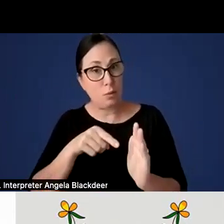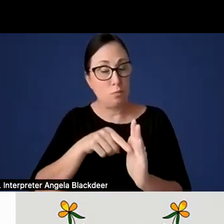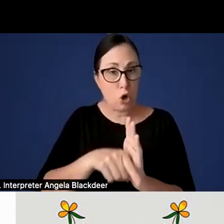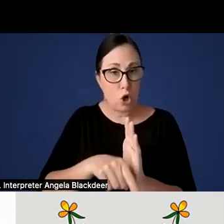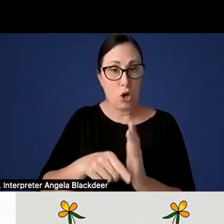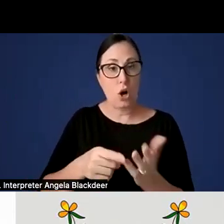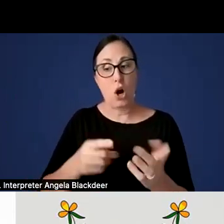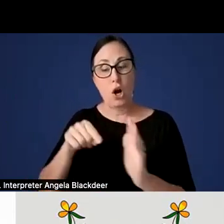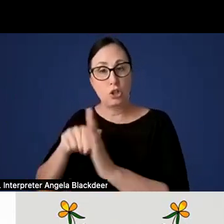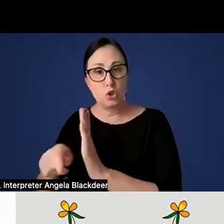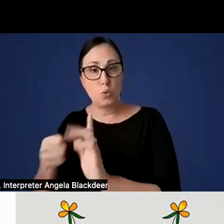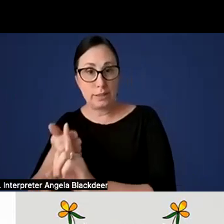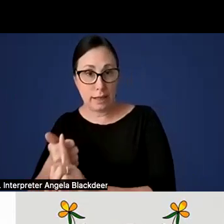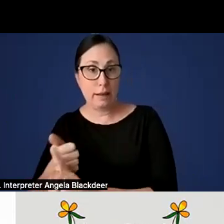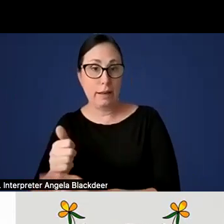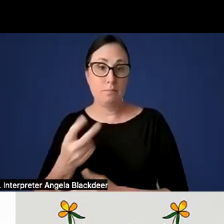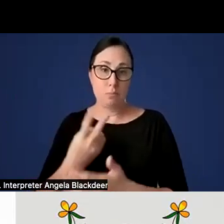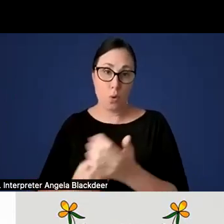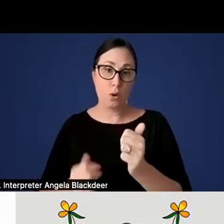talking about social determinants of health,